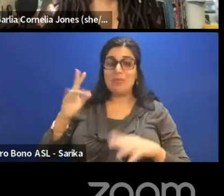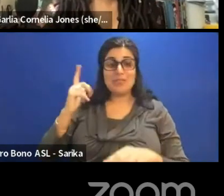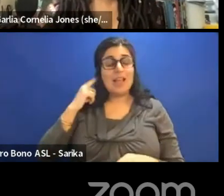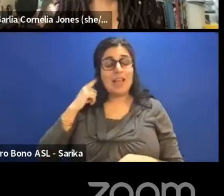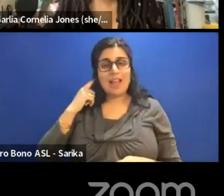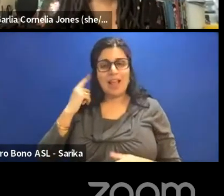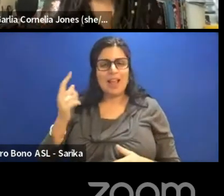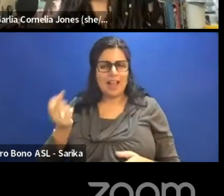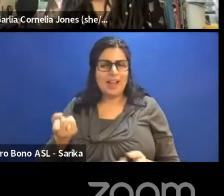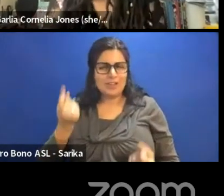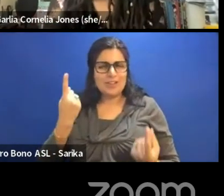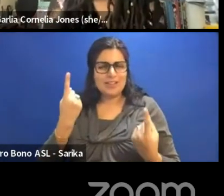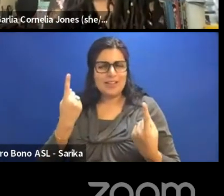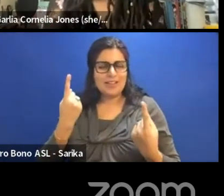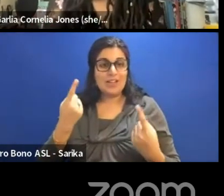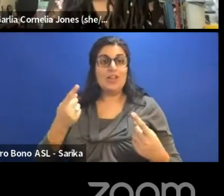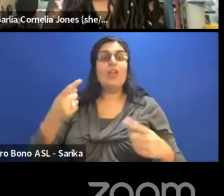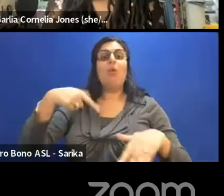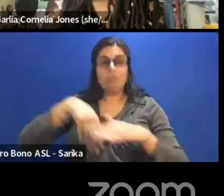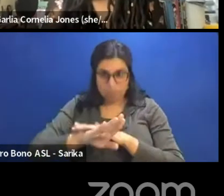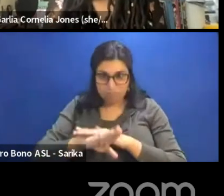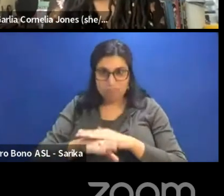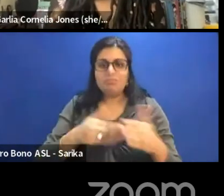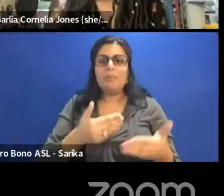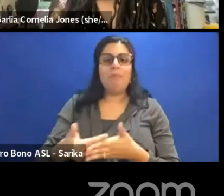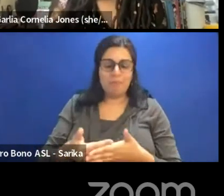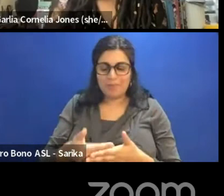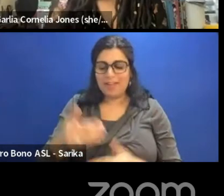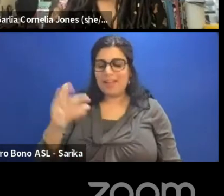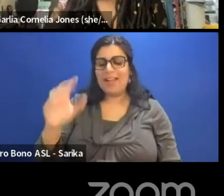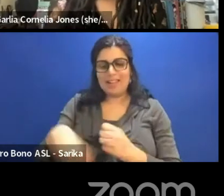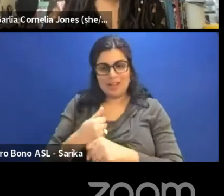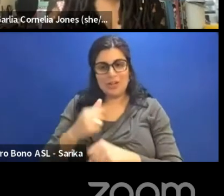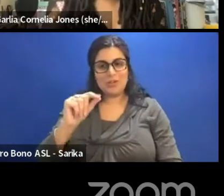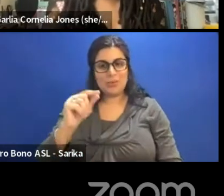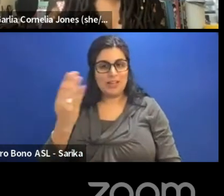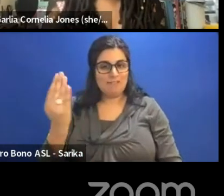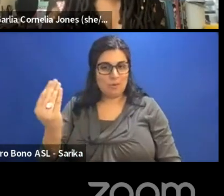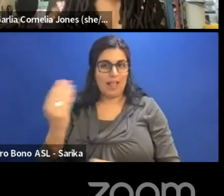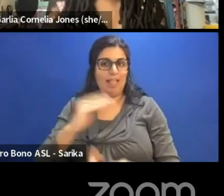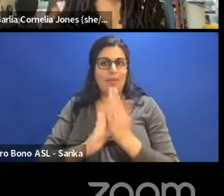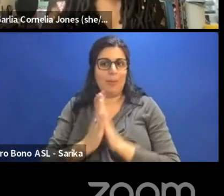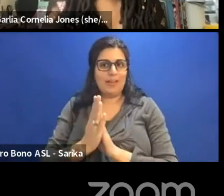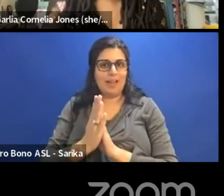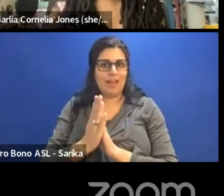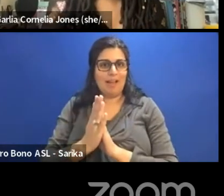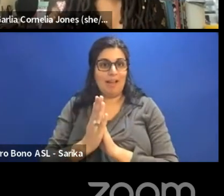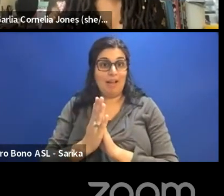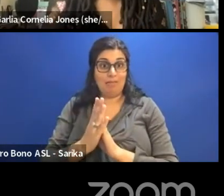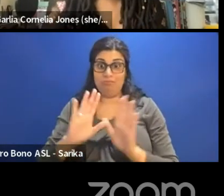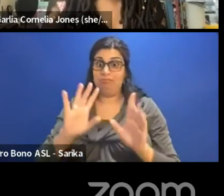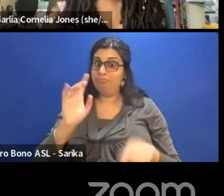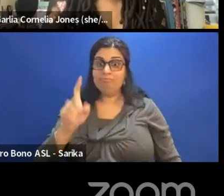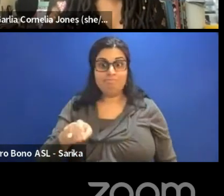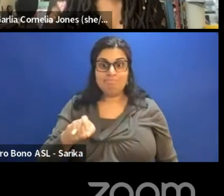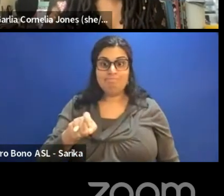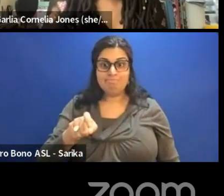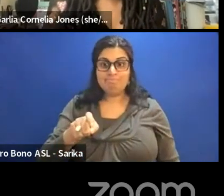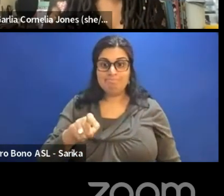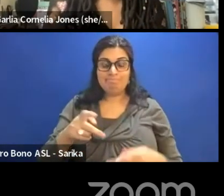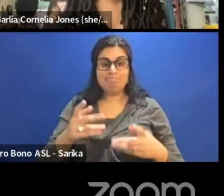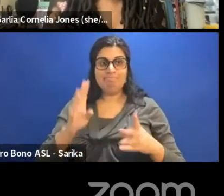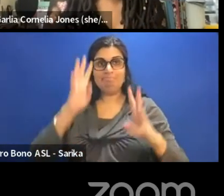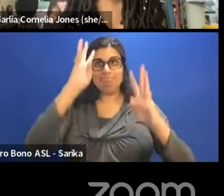you you had a child in 2014 and it suddenly became a necessity to create